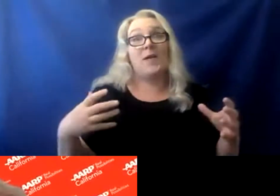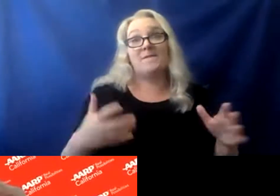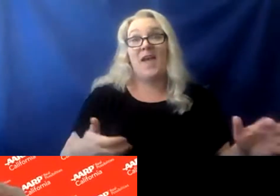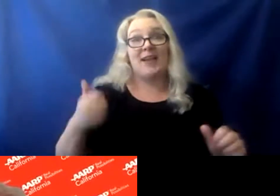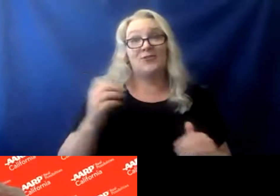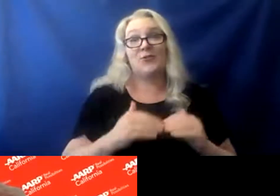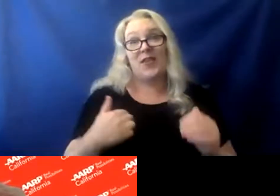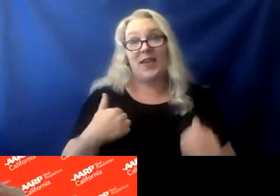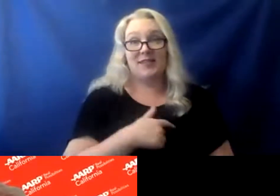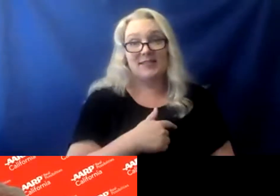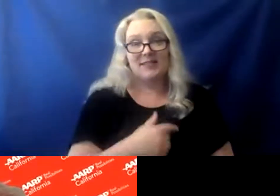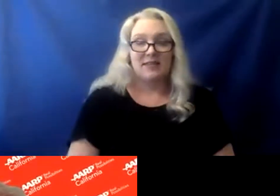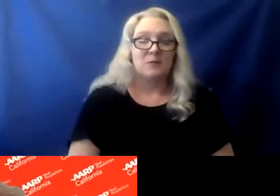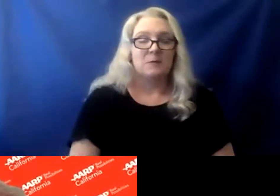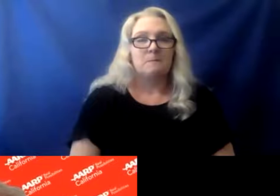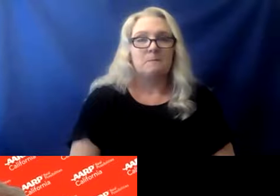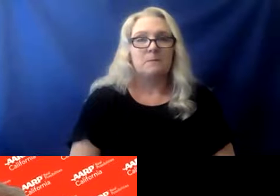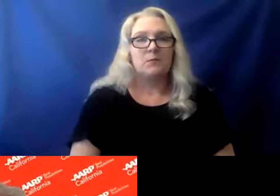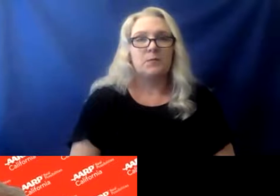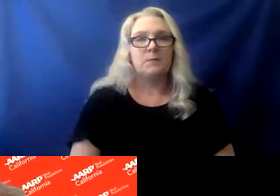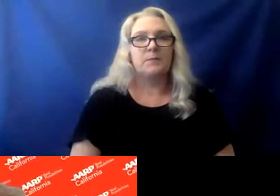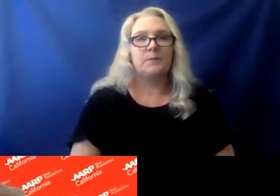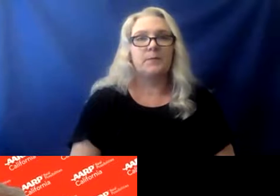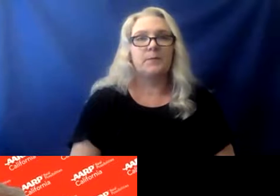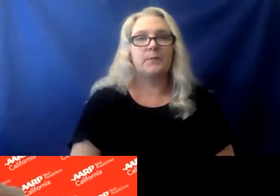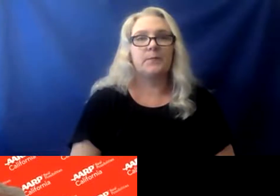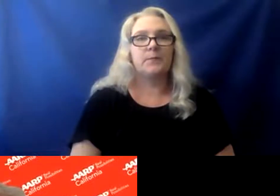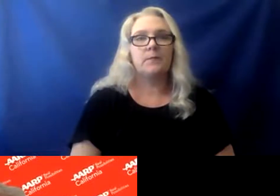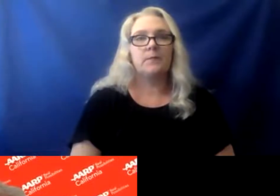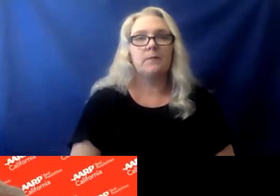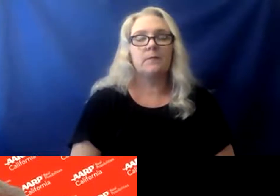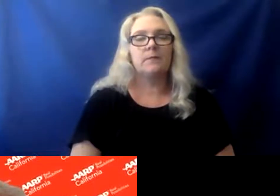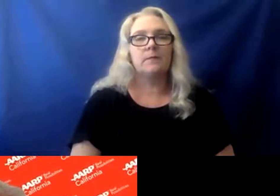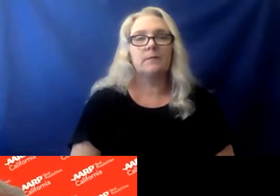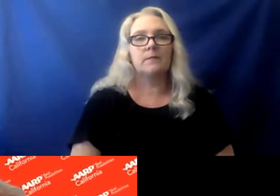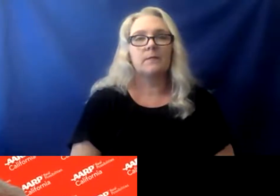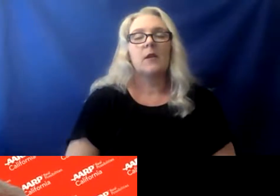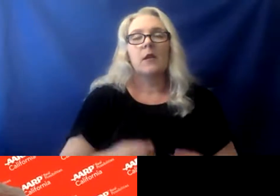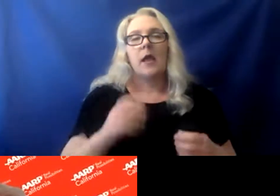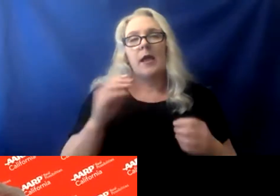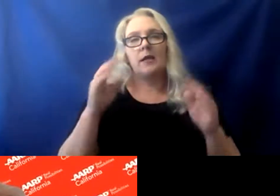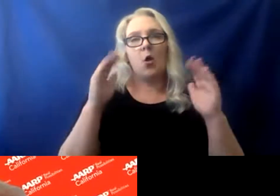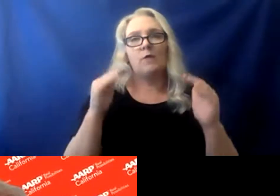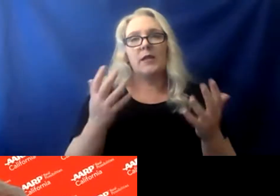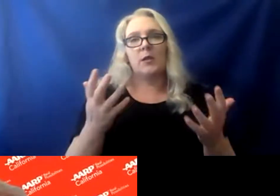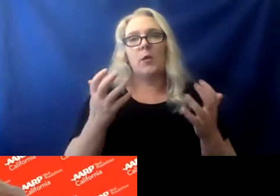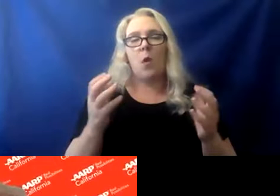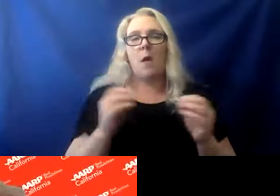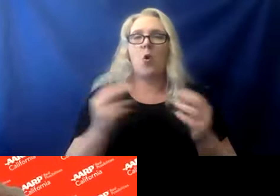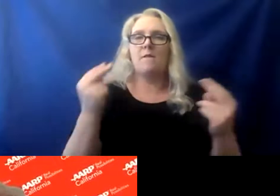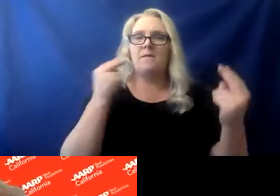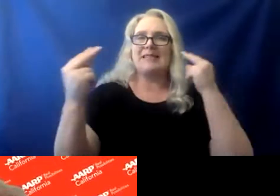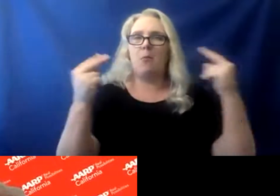sort of capacity to have a better and hopefully visible, right? Not just for internal, but have a